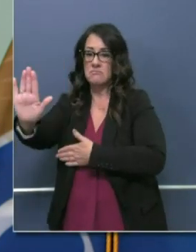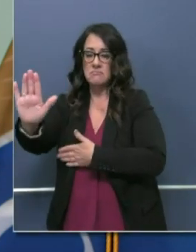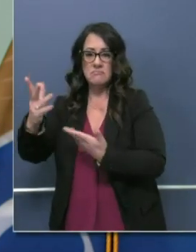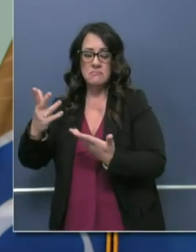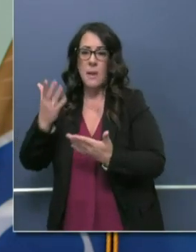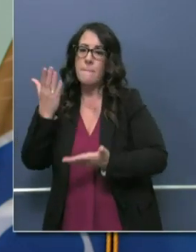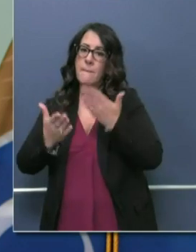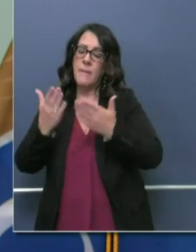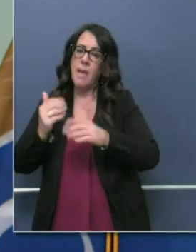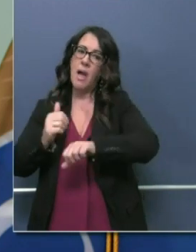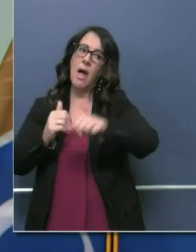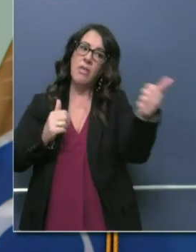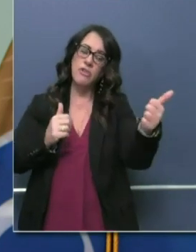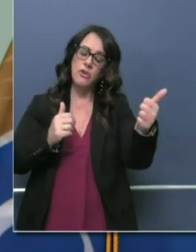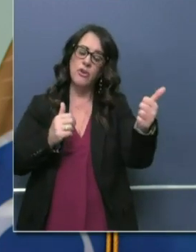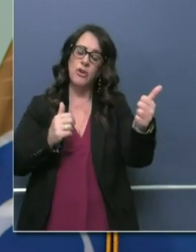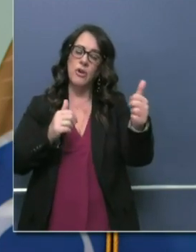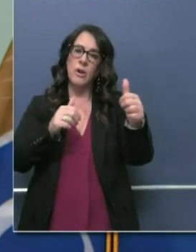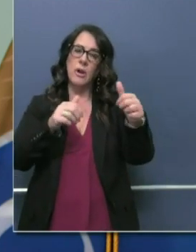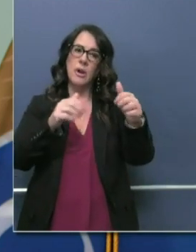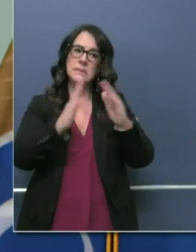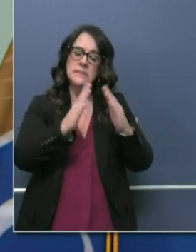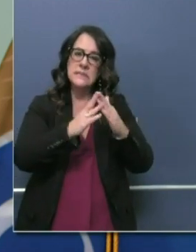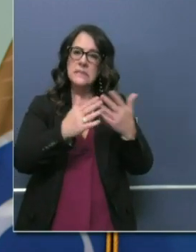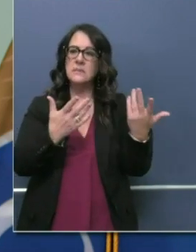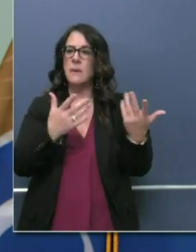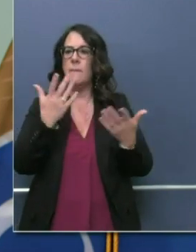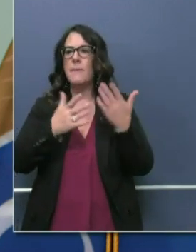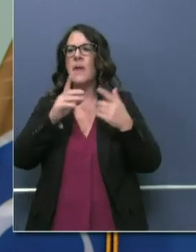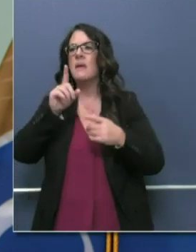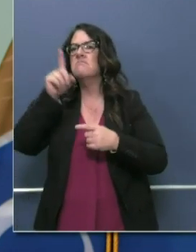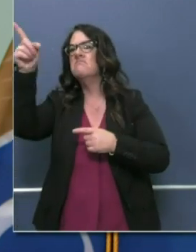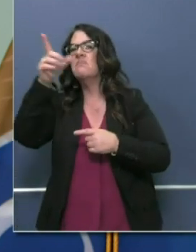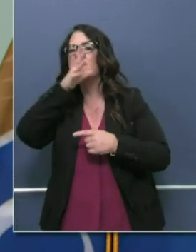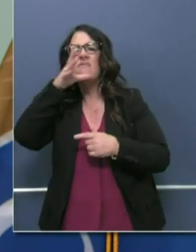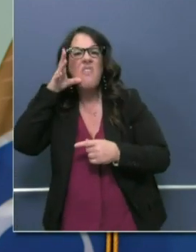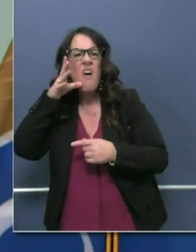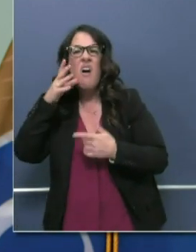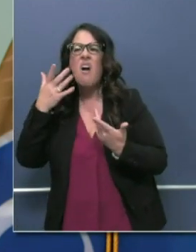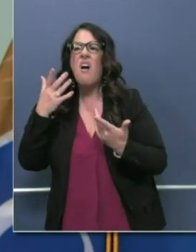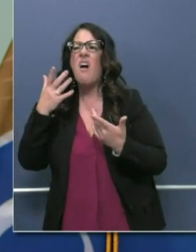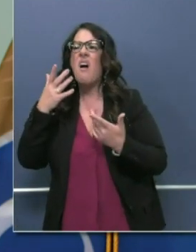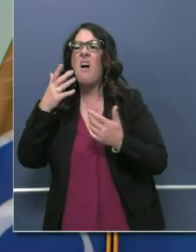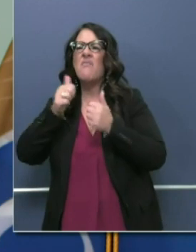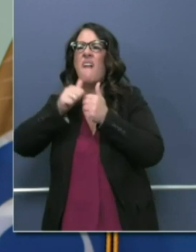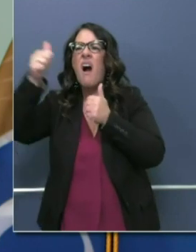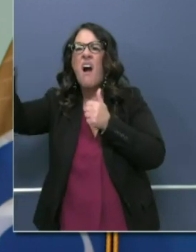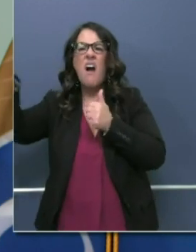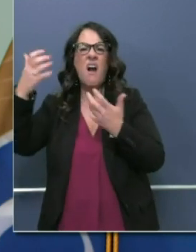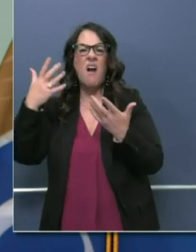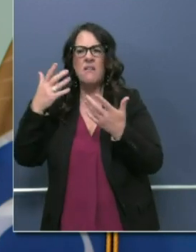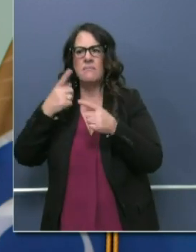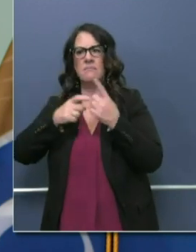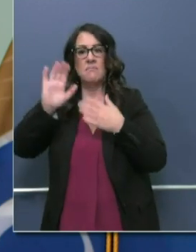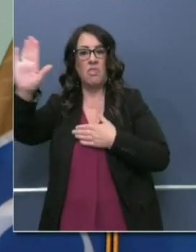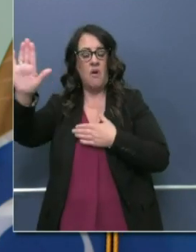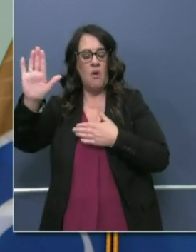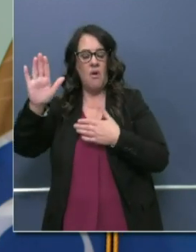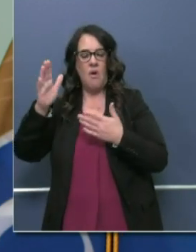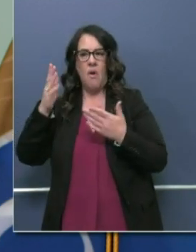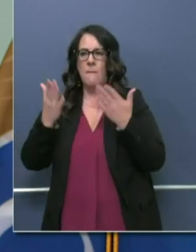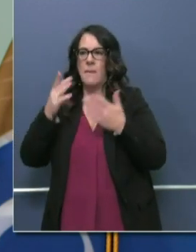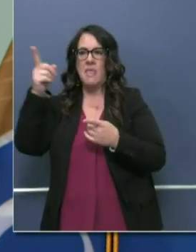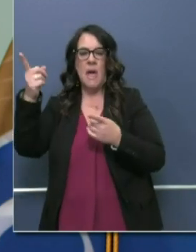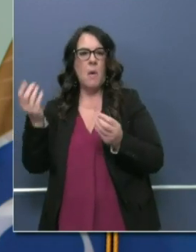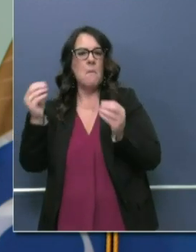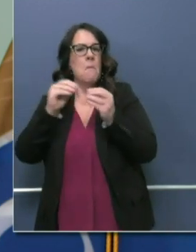Bay Area and other parts of the state, and more rural parts of the state, and Northern California as an example, they may want to